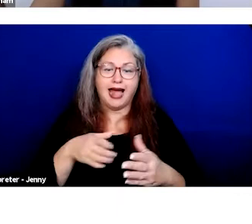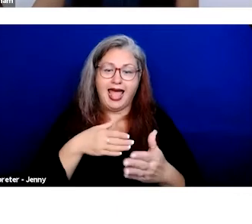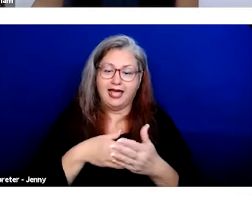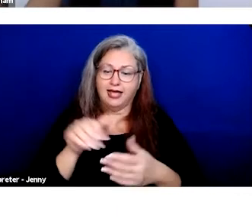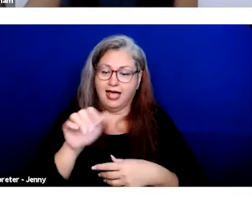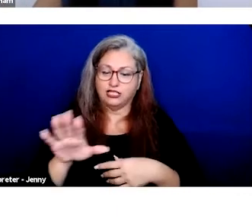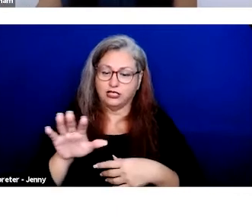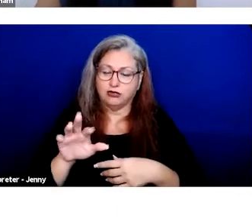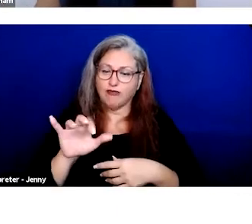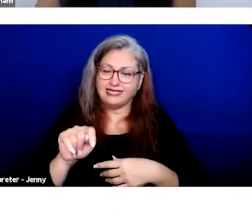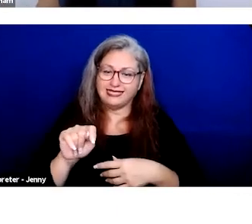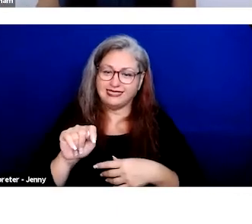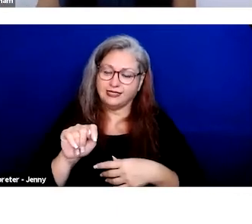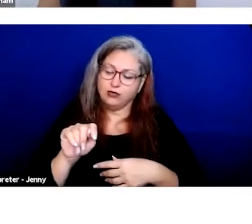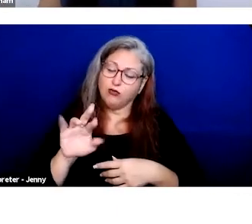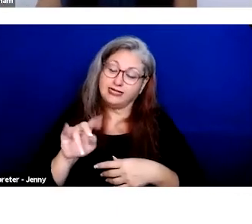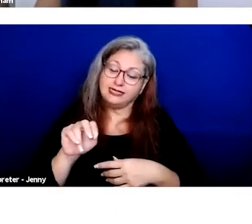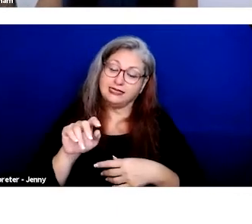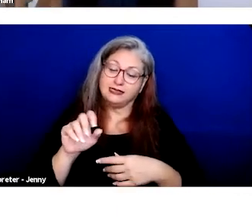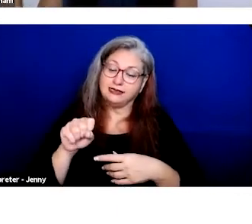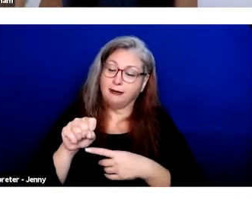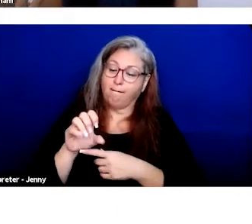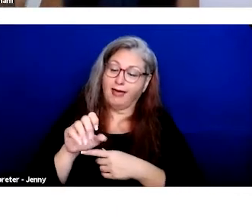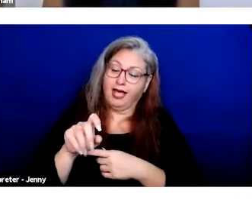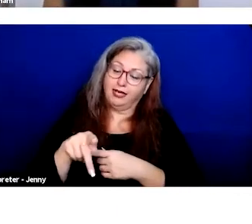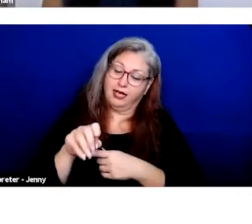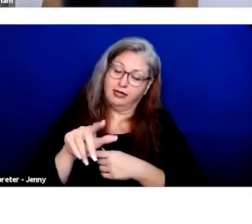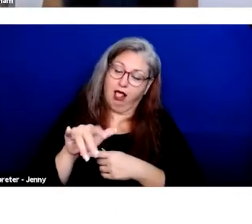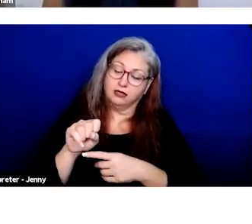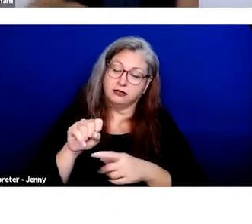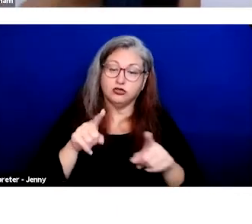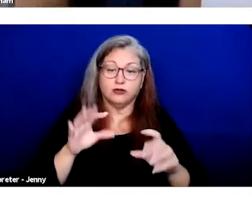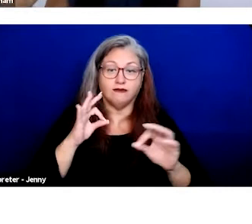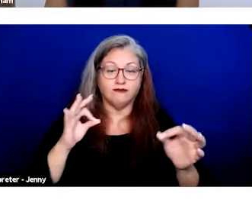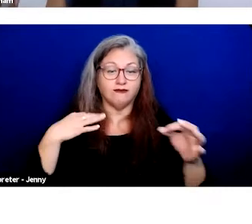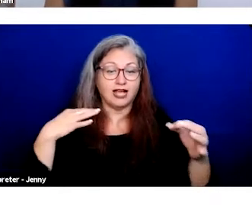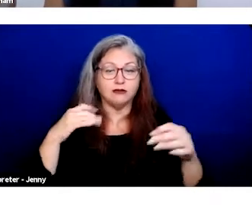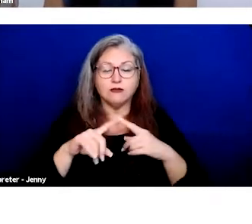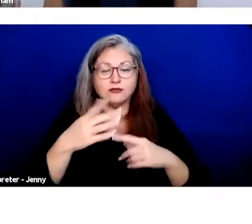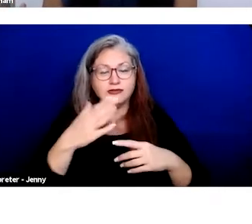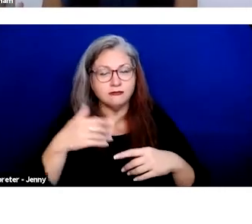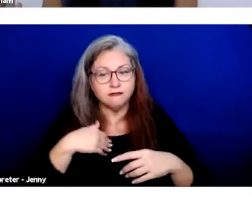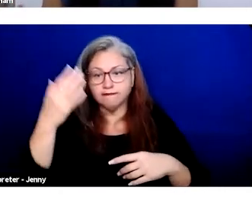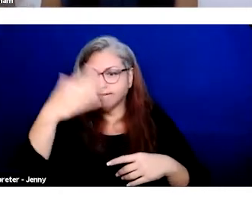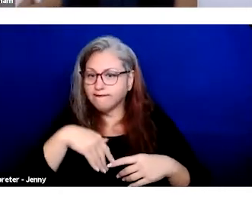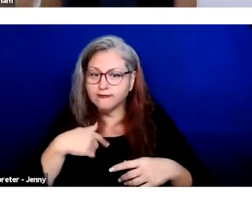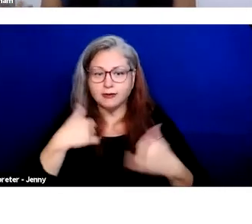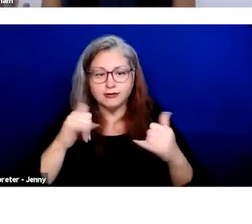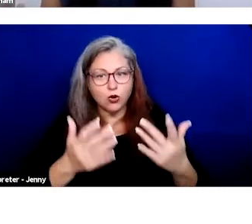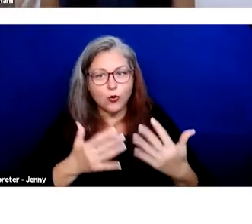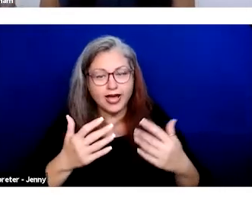anti-Asian racist spectacles in fashion, right? But one of the things that I didn't see, and one of the things that I kept waiting for, is